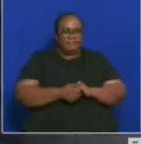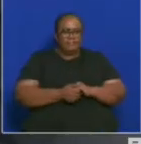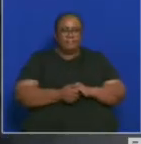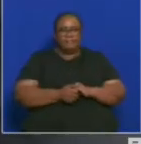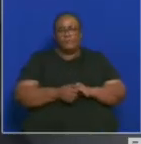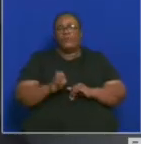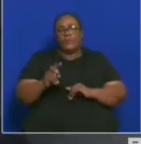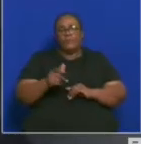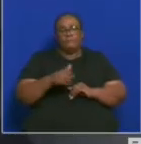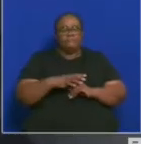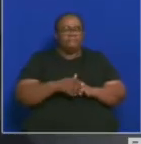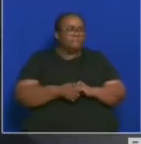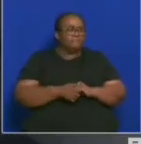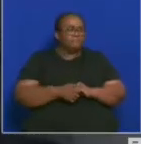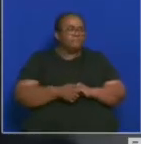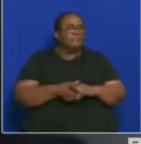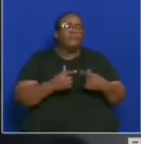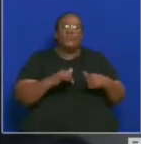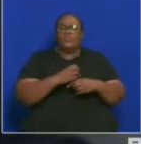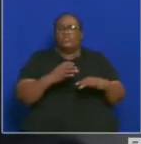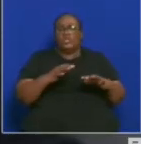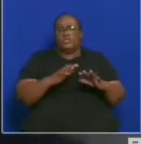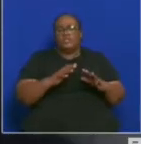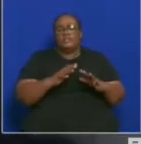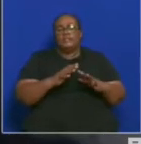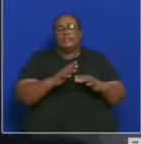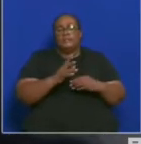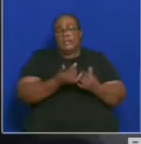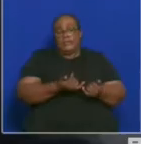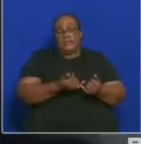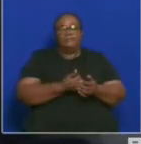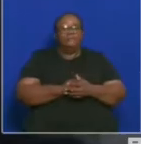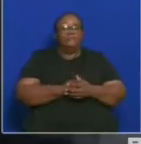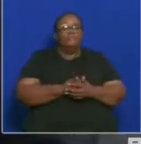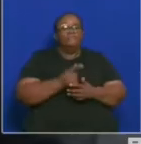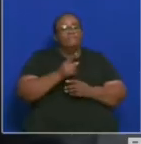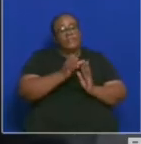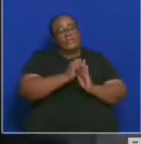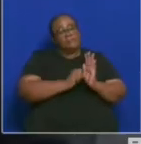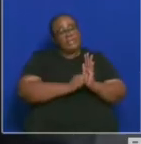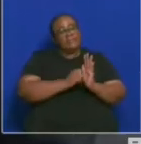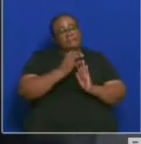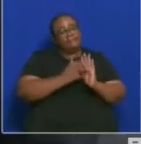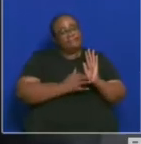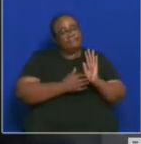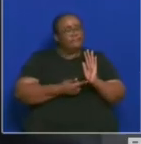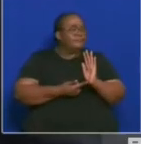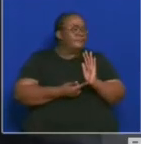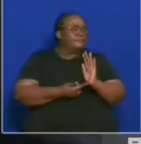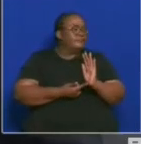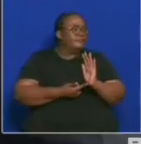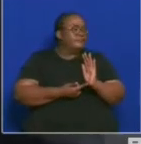Let's start at the beginning, Mr. Shongwe. This statement was provided by